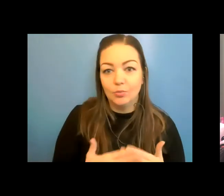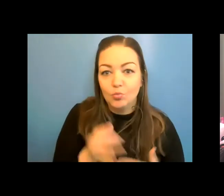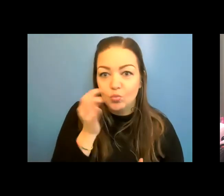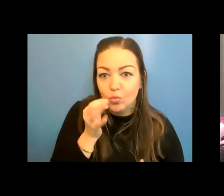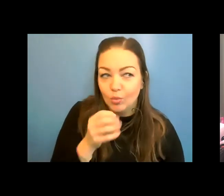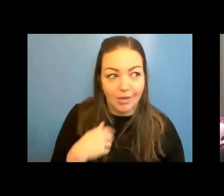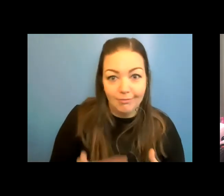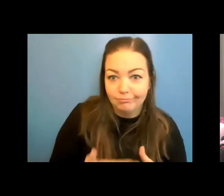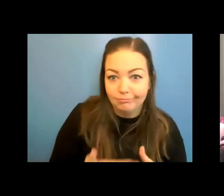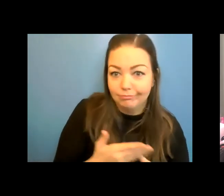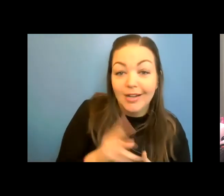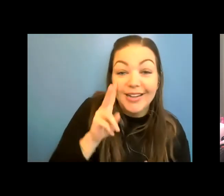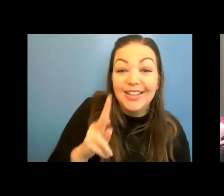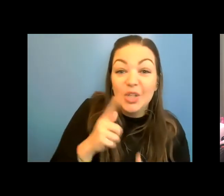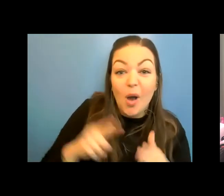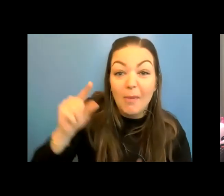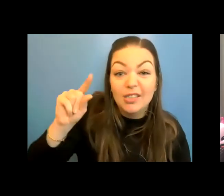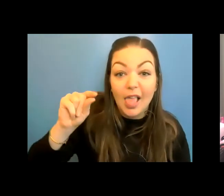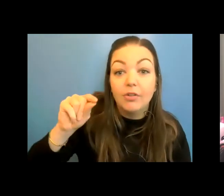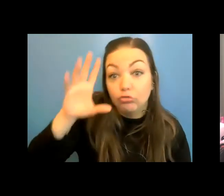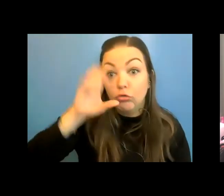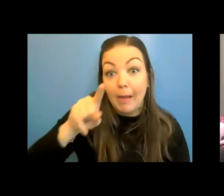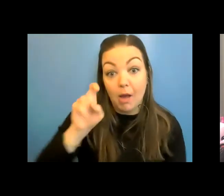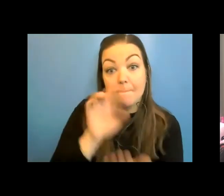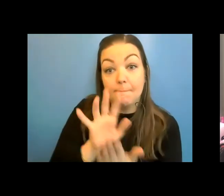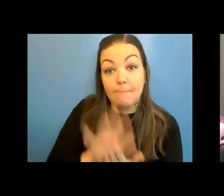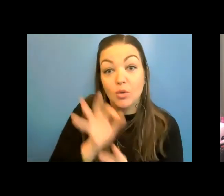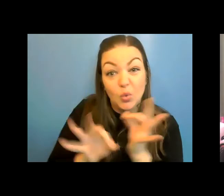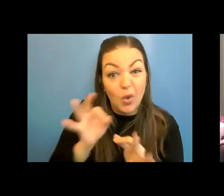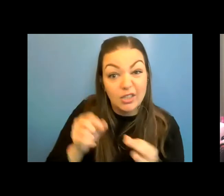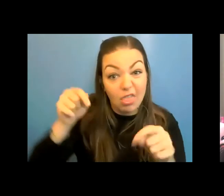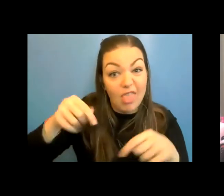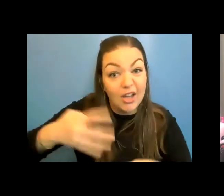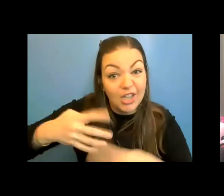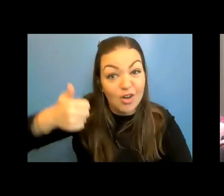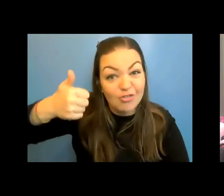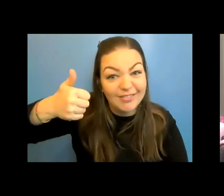you at 11:30. Questions in the chat, please. Thanks.